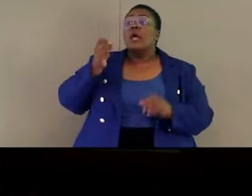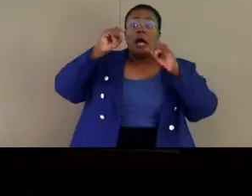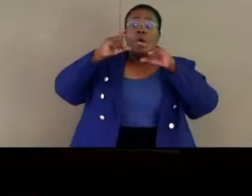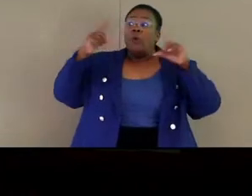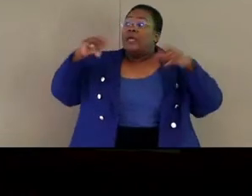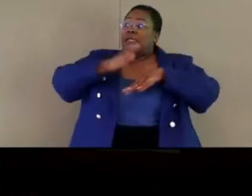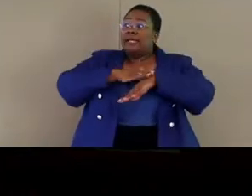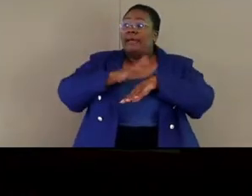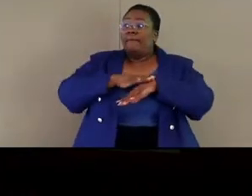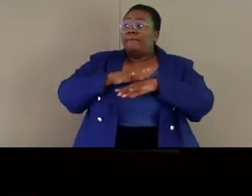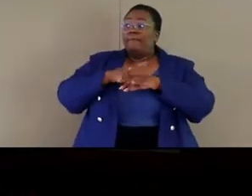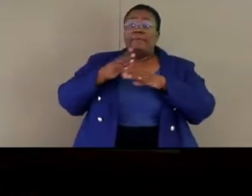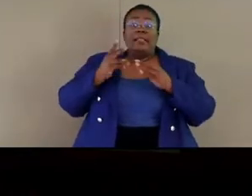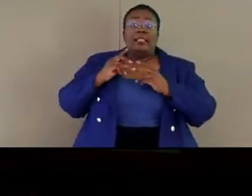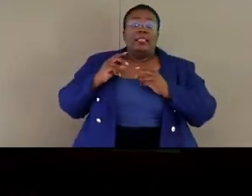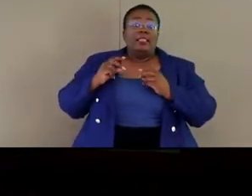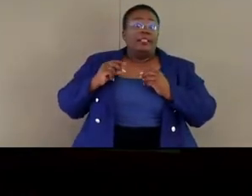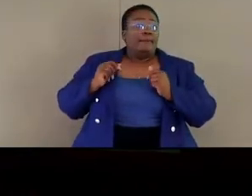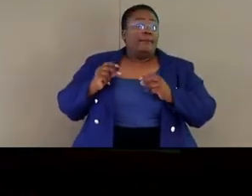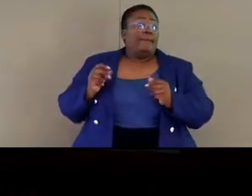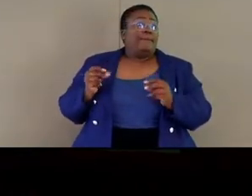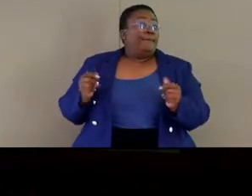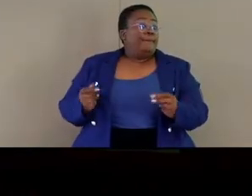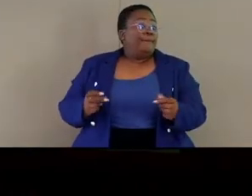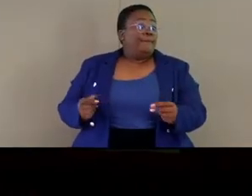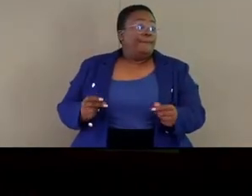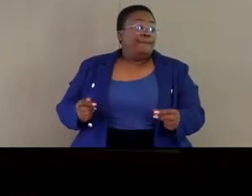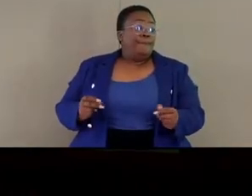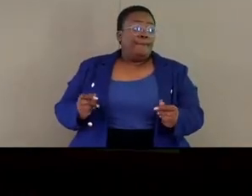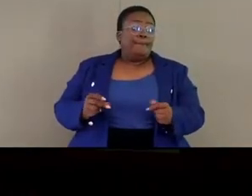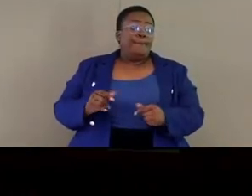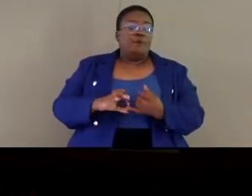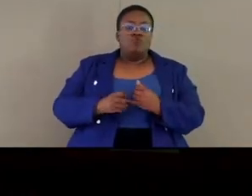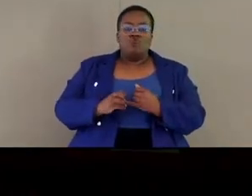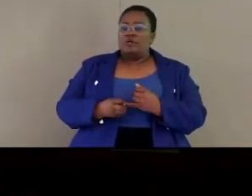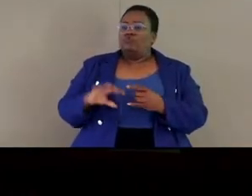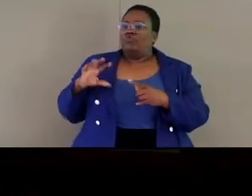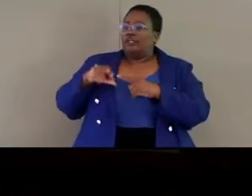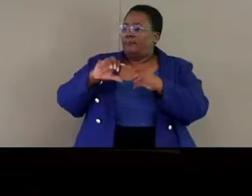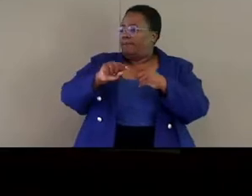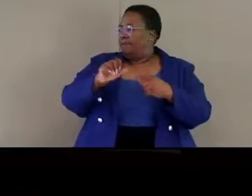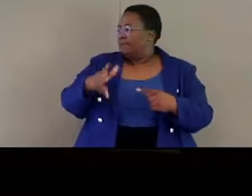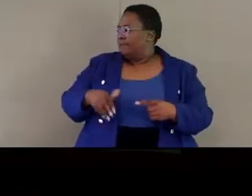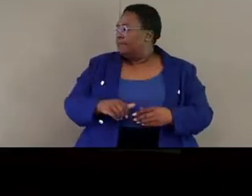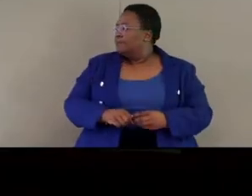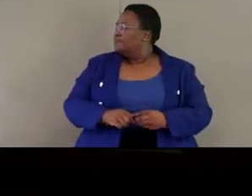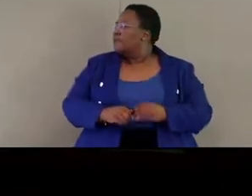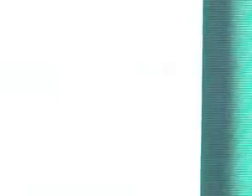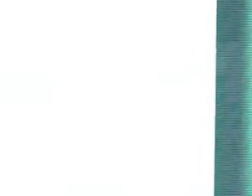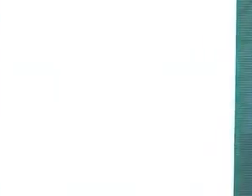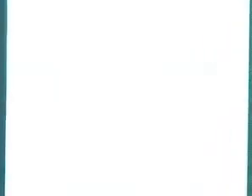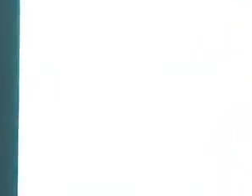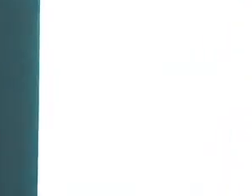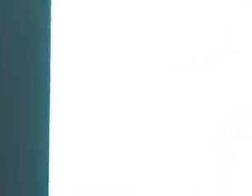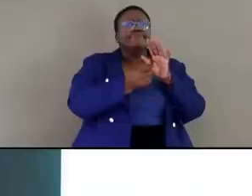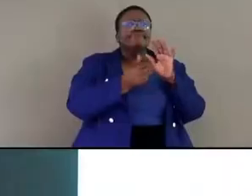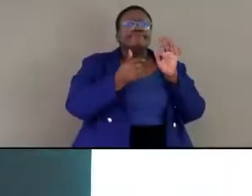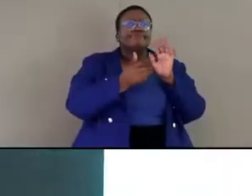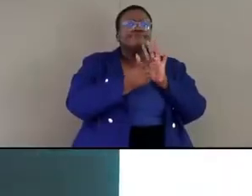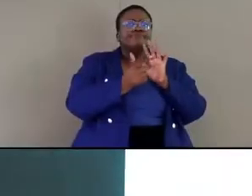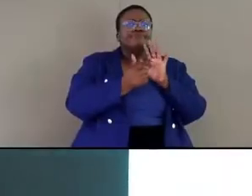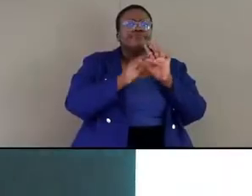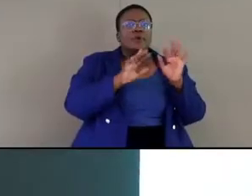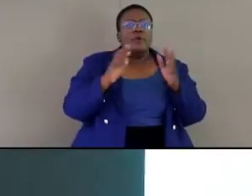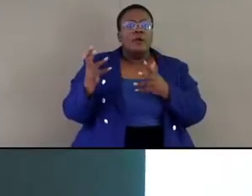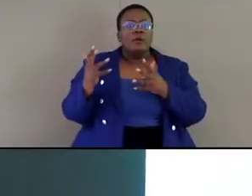I'm going to do Law 101 really quickly. So we had to look at the legal implications of the status quo